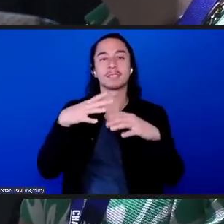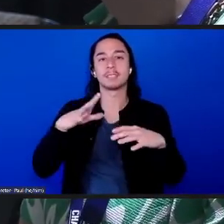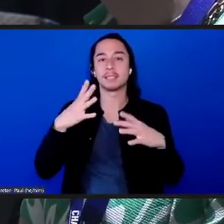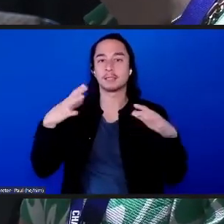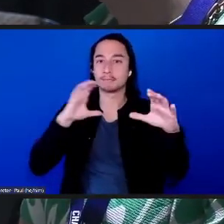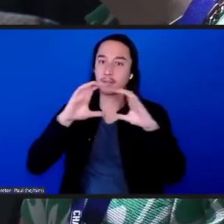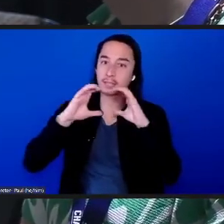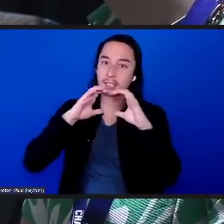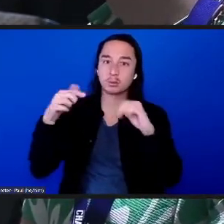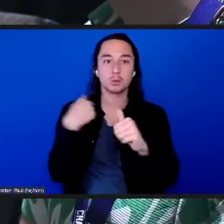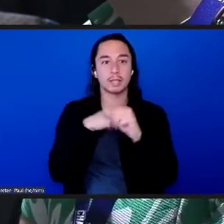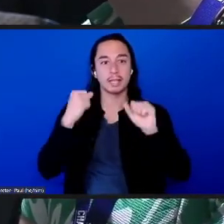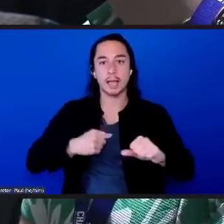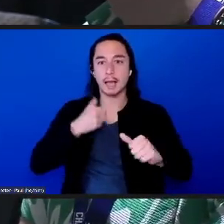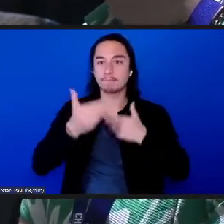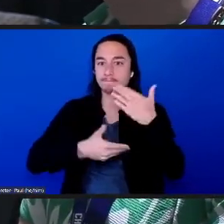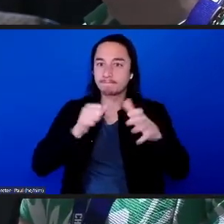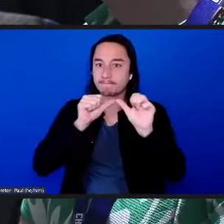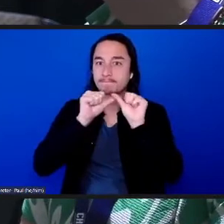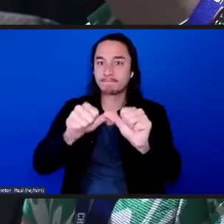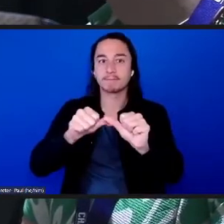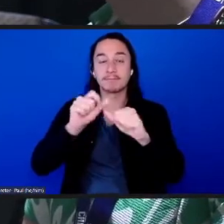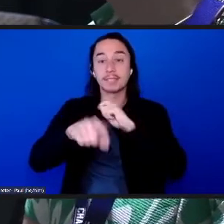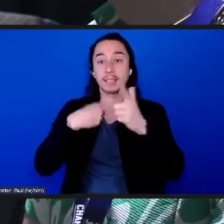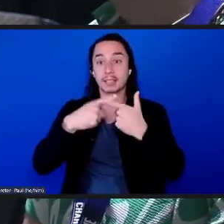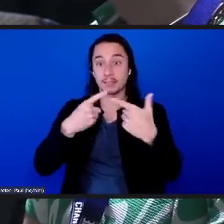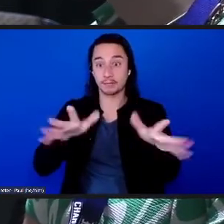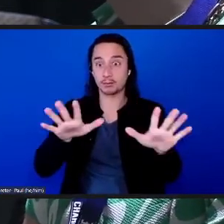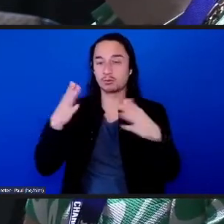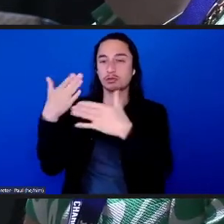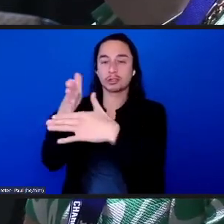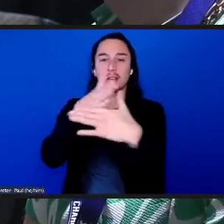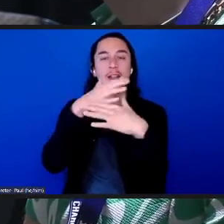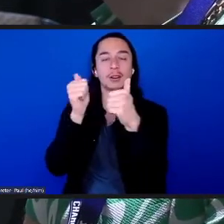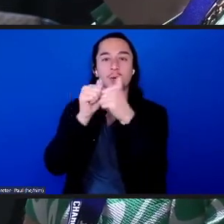push forward with and share with the rest of the world to